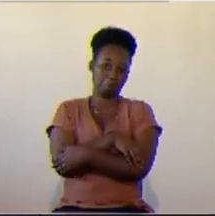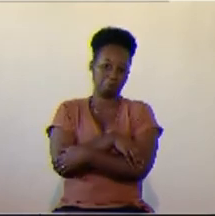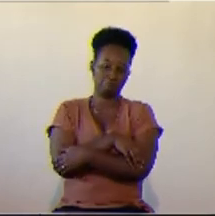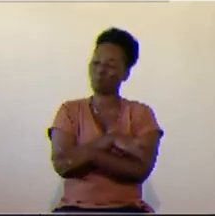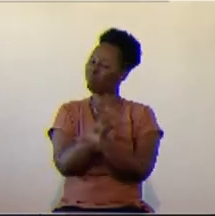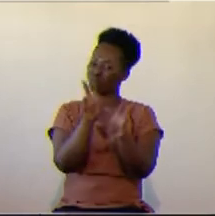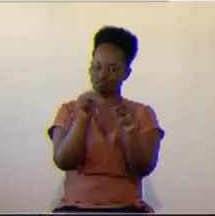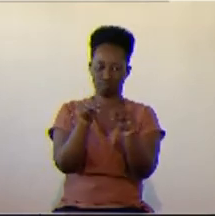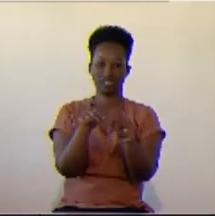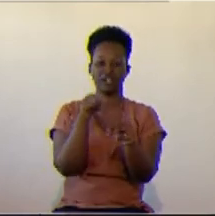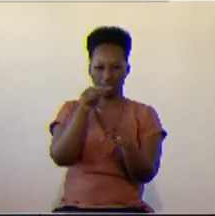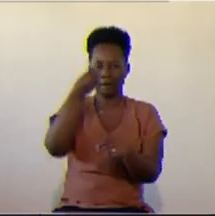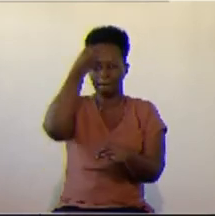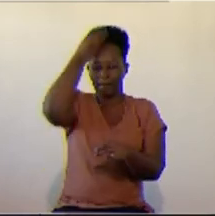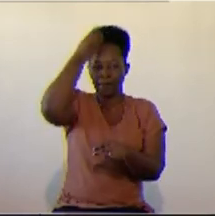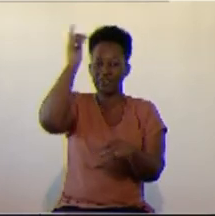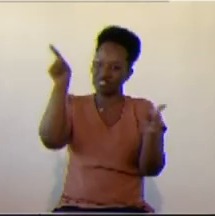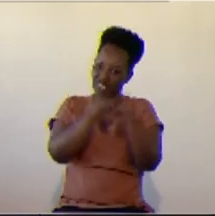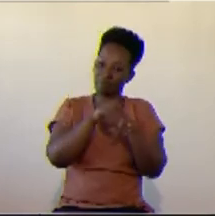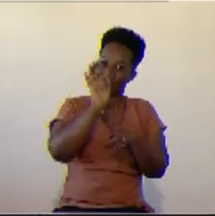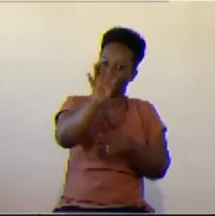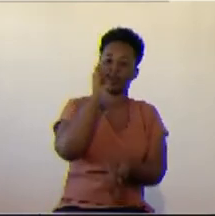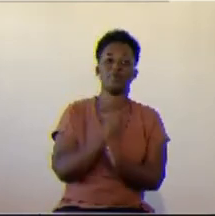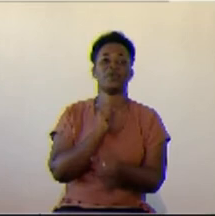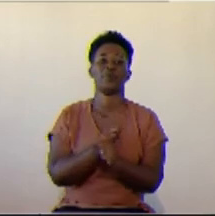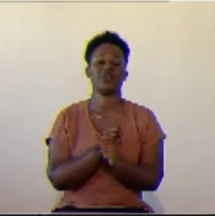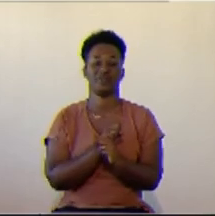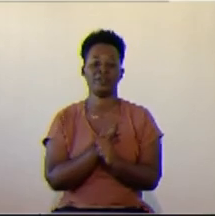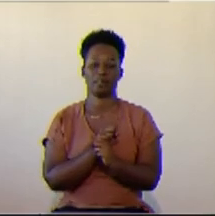I want you to invite yourselves and come around this side.